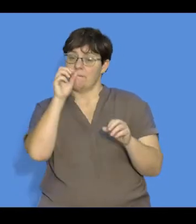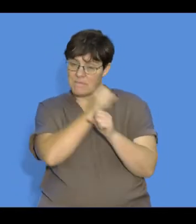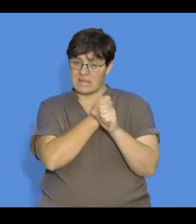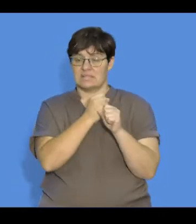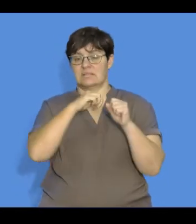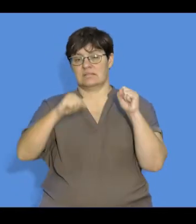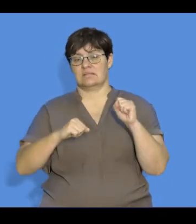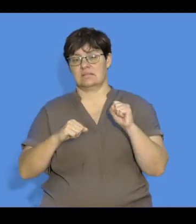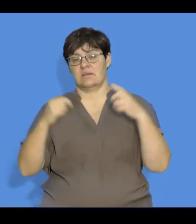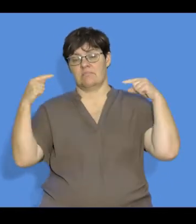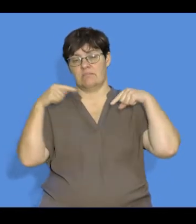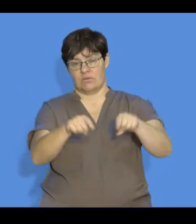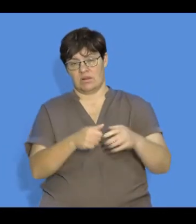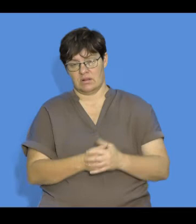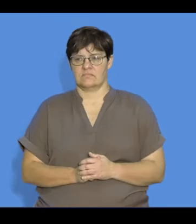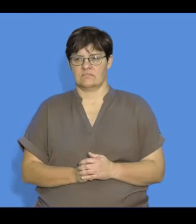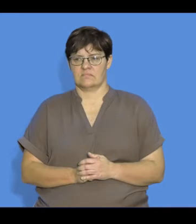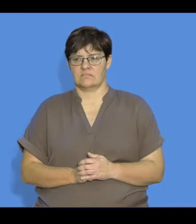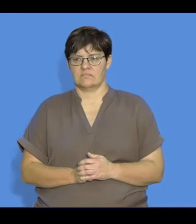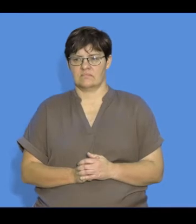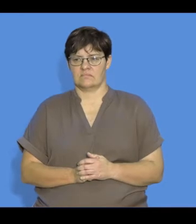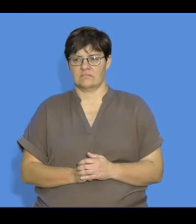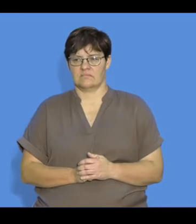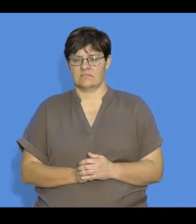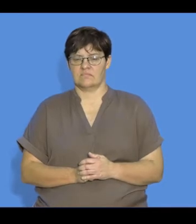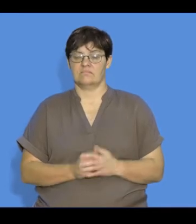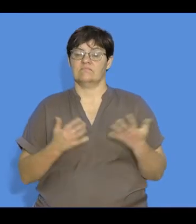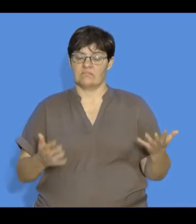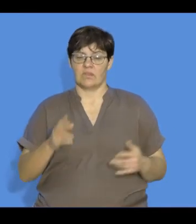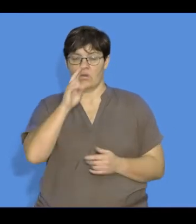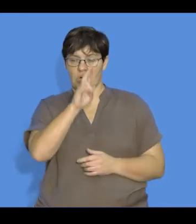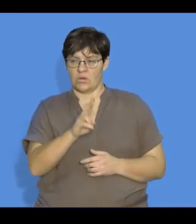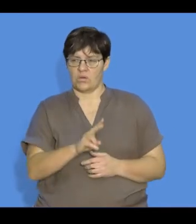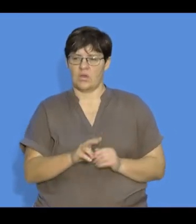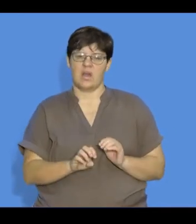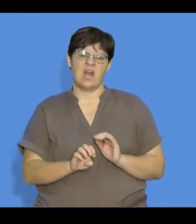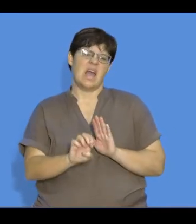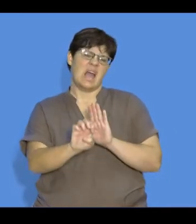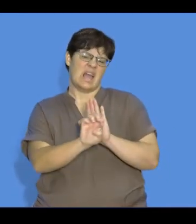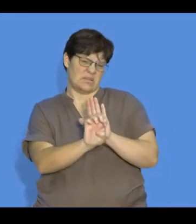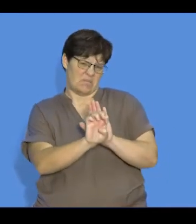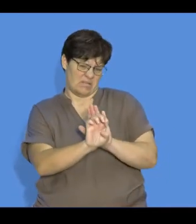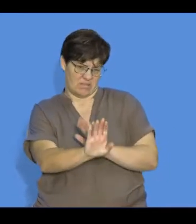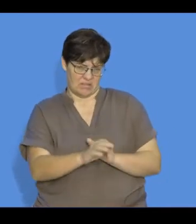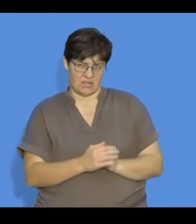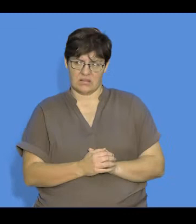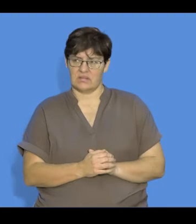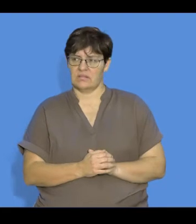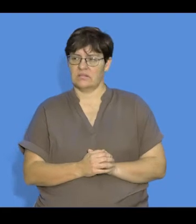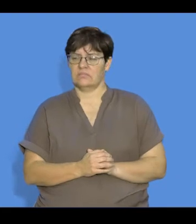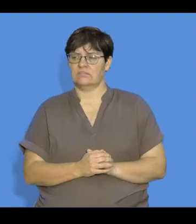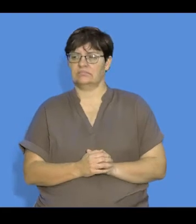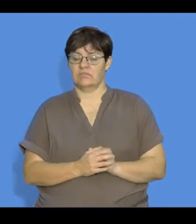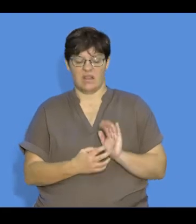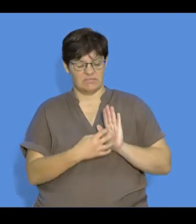in parallel, right? Okay. So if we look at the example that we had in the simulation